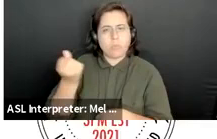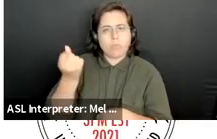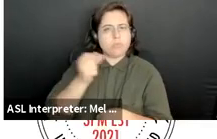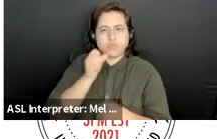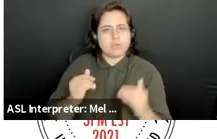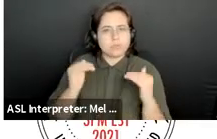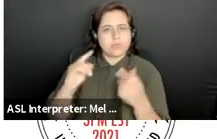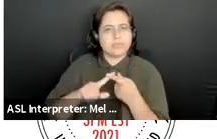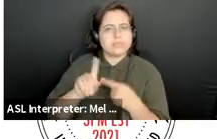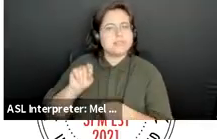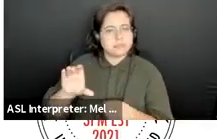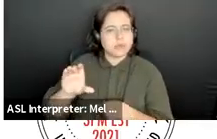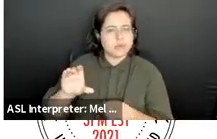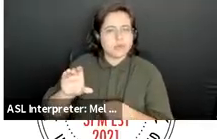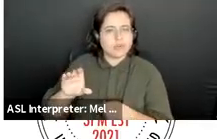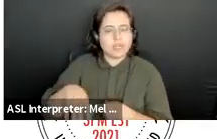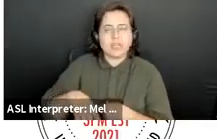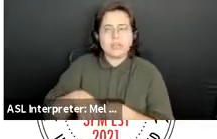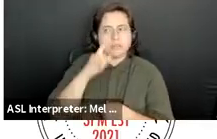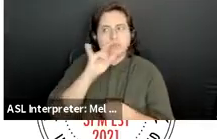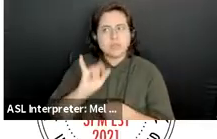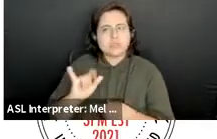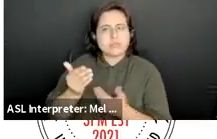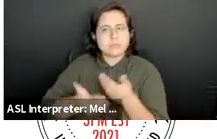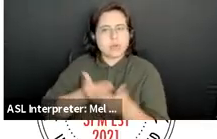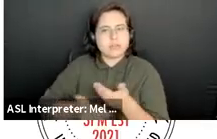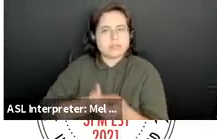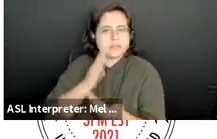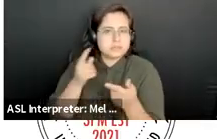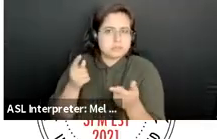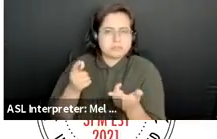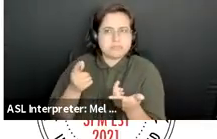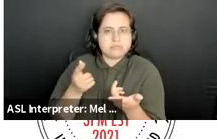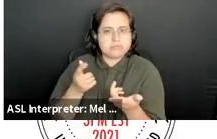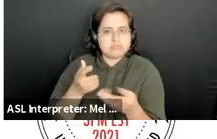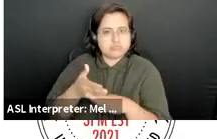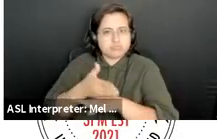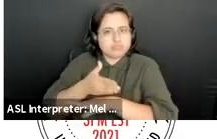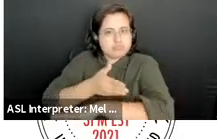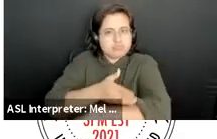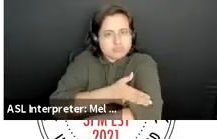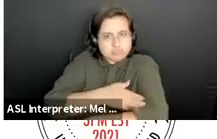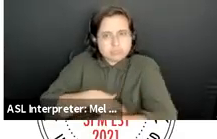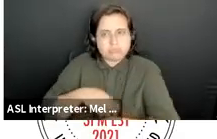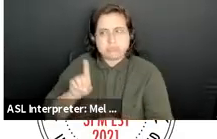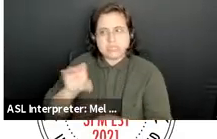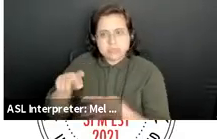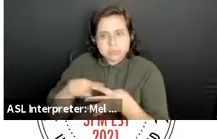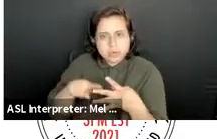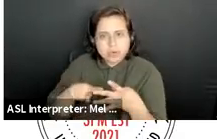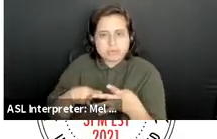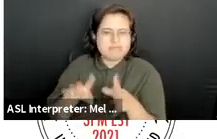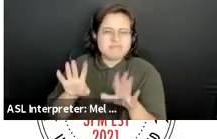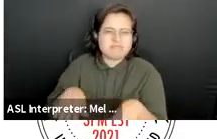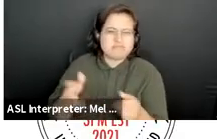early December, because if it looks like the processing is going to be happening, is getting better, and you get to early December, you don't want to waste that